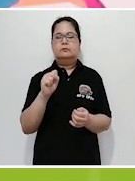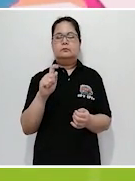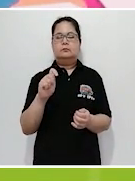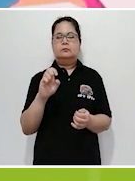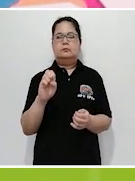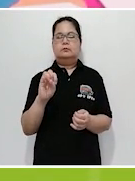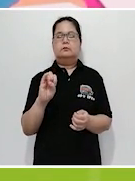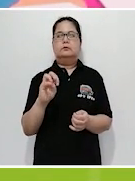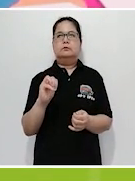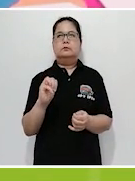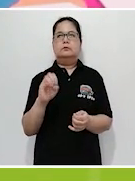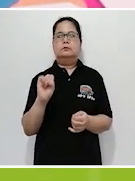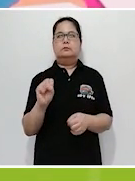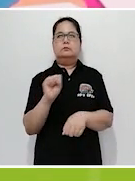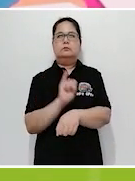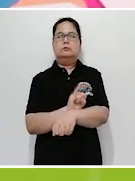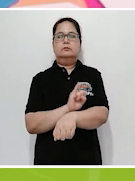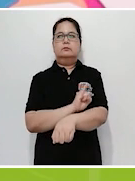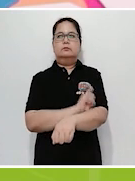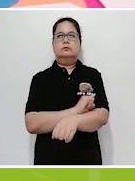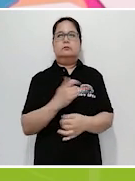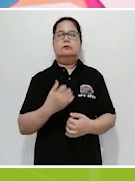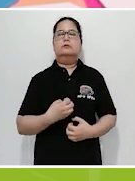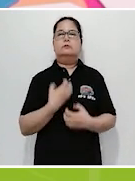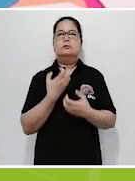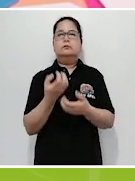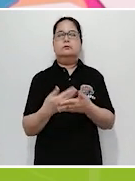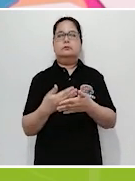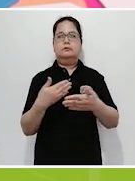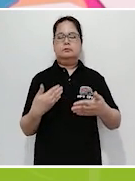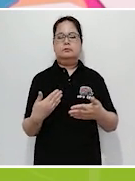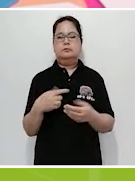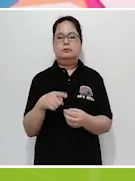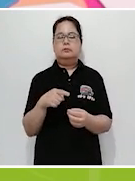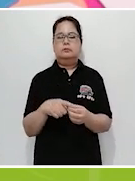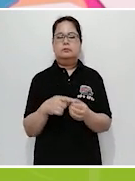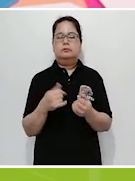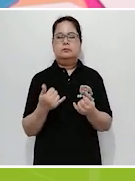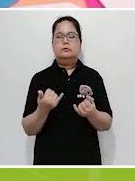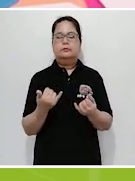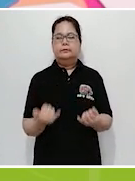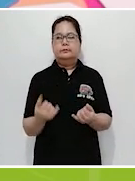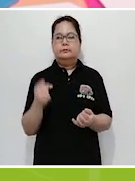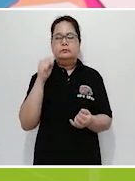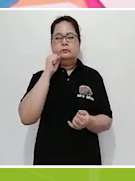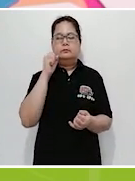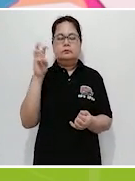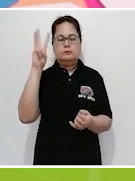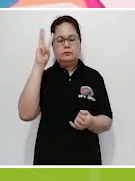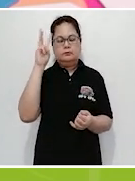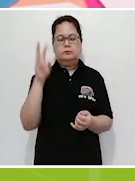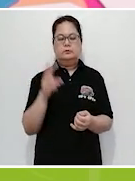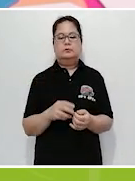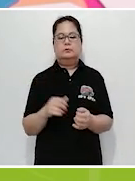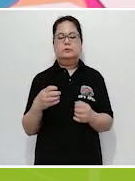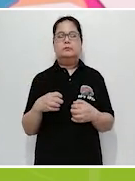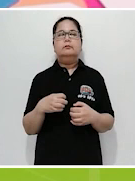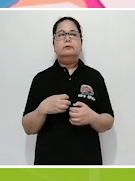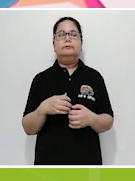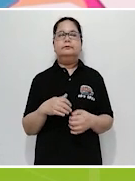Now you have some stems to improve your expression better than before when you were not aware of them